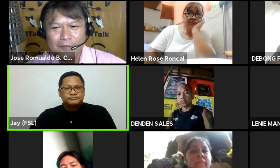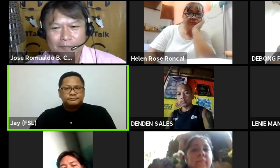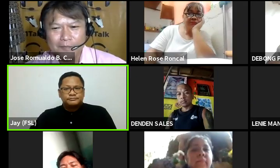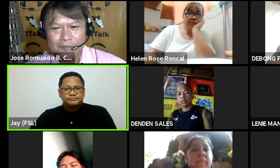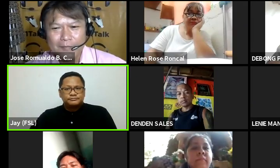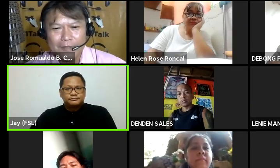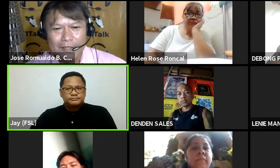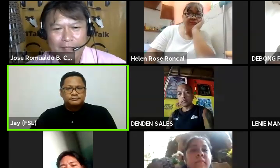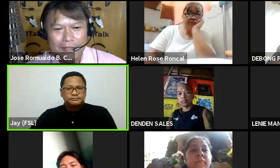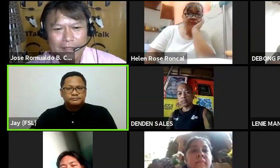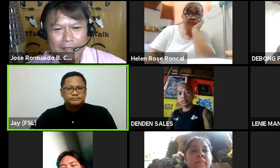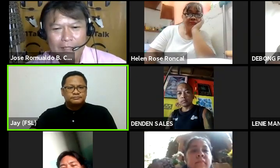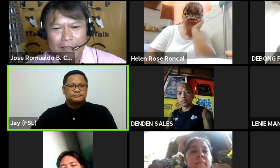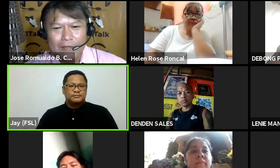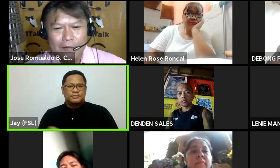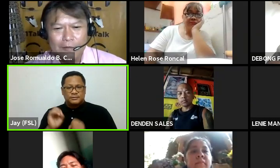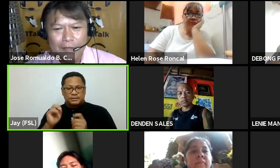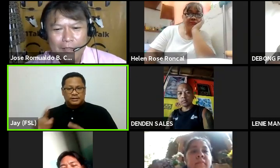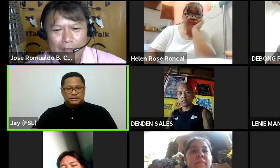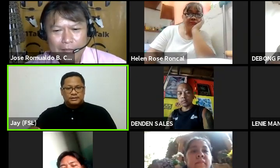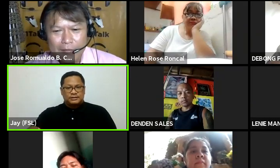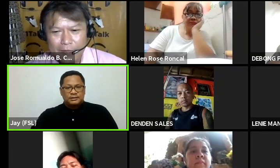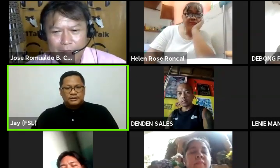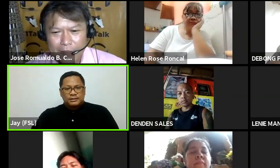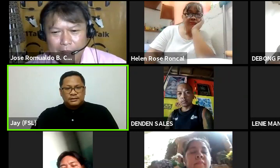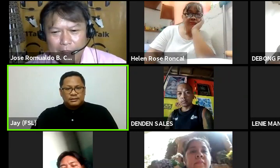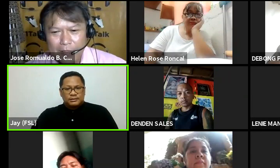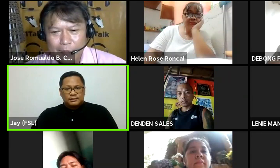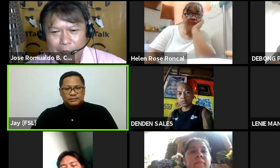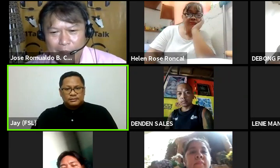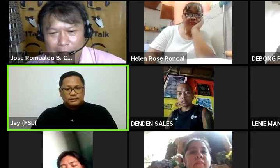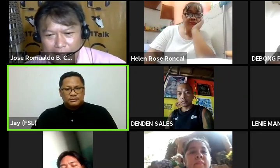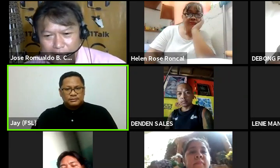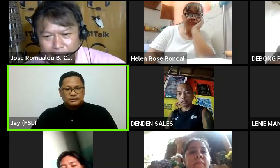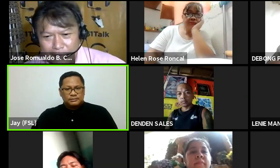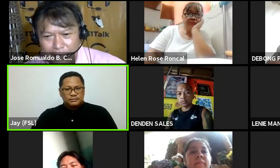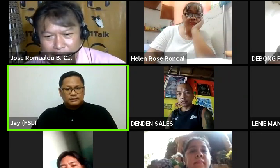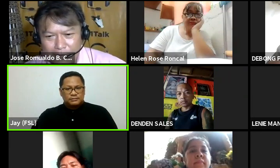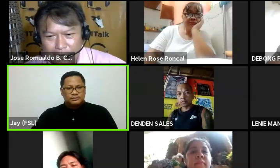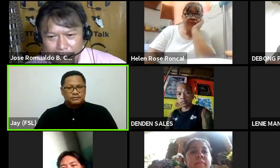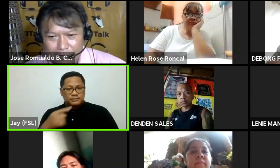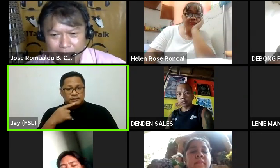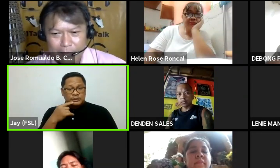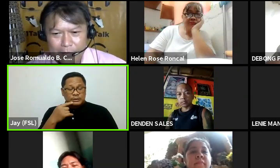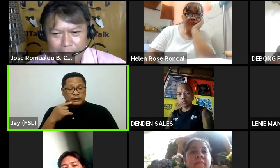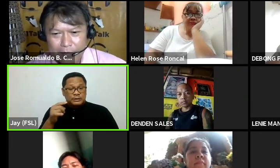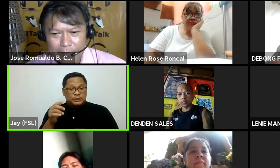money. Okay? So, unmute lang natin si...